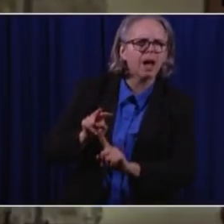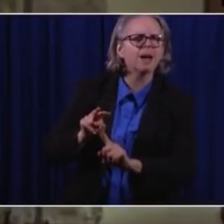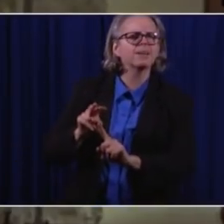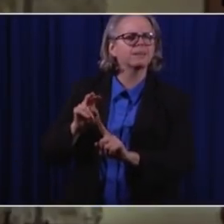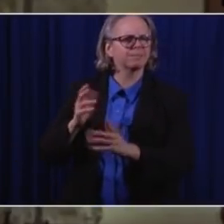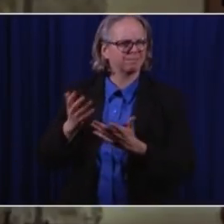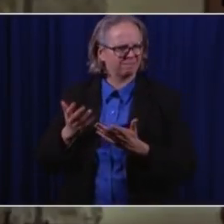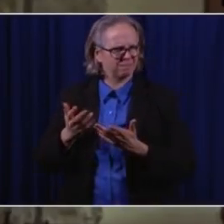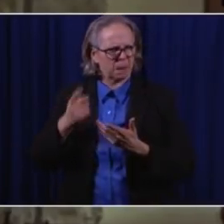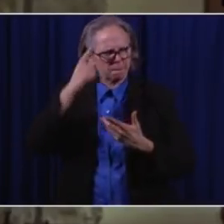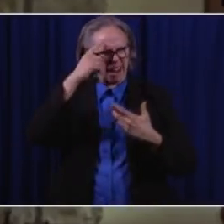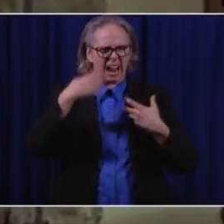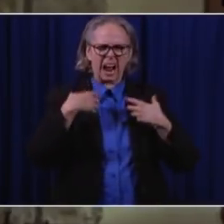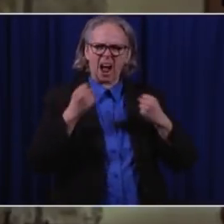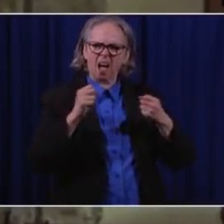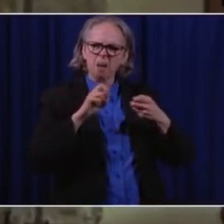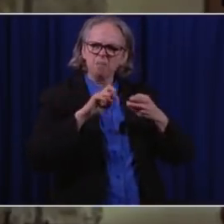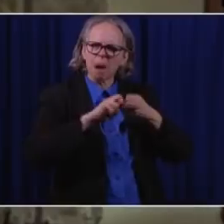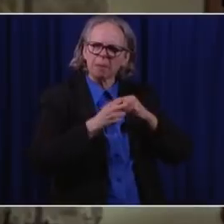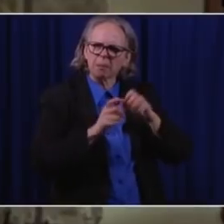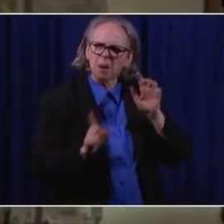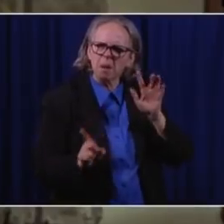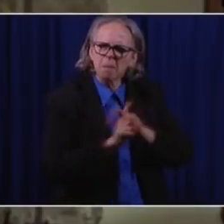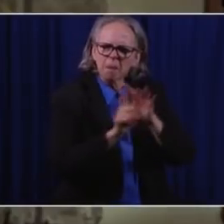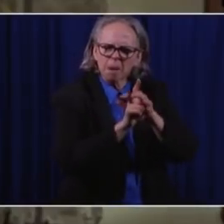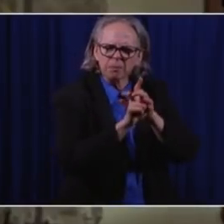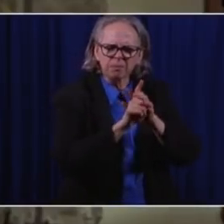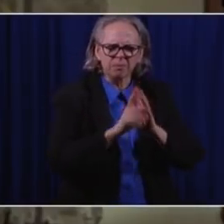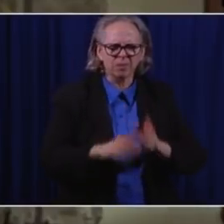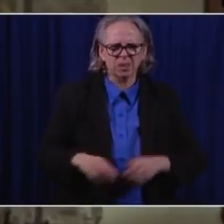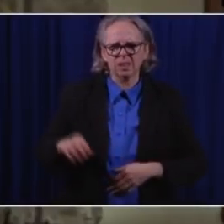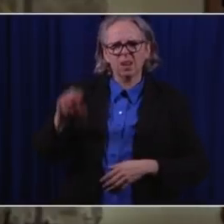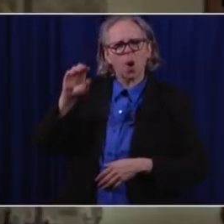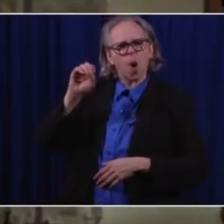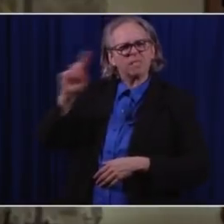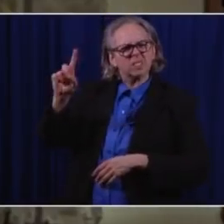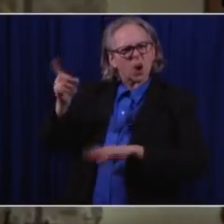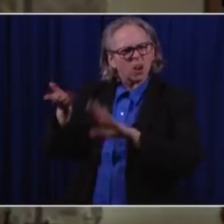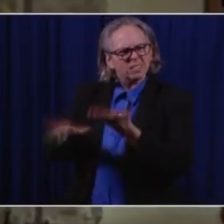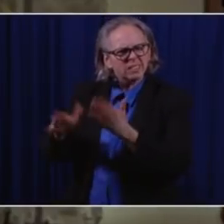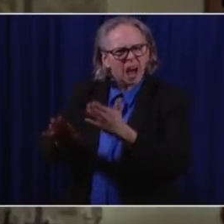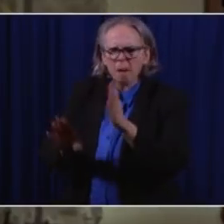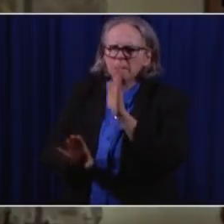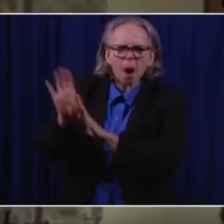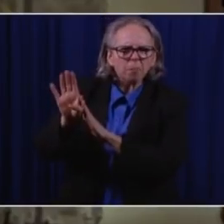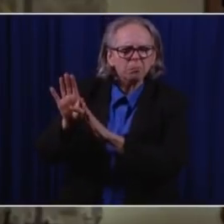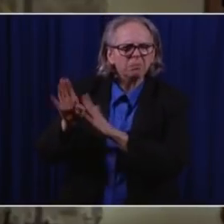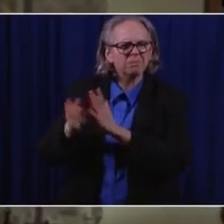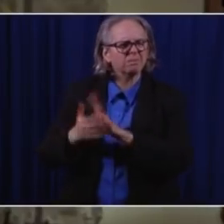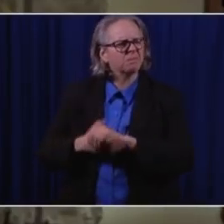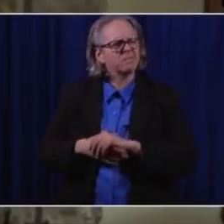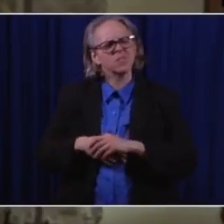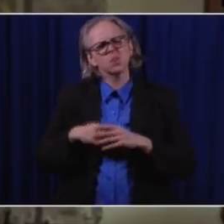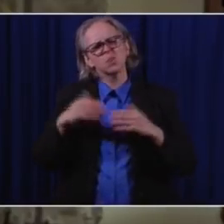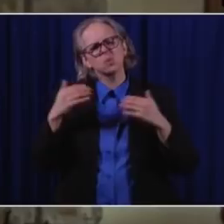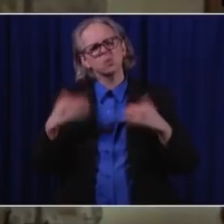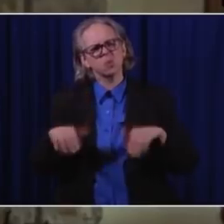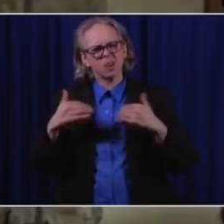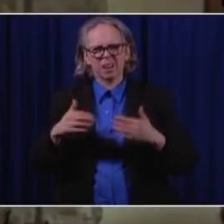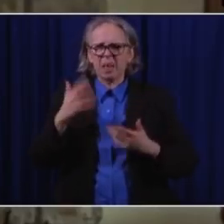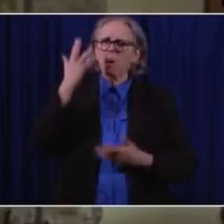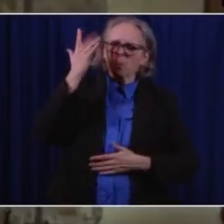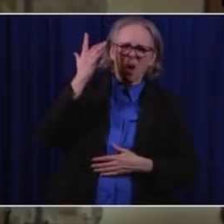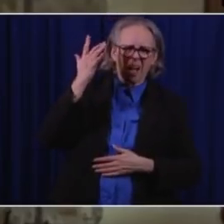more people die of overdoses. And what we think that is, we don't really know why, but what we think is that more people were by